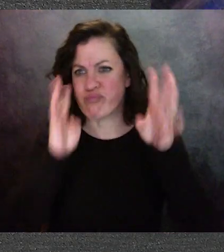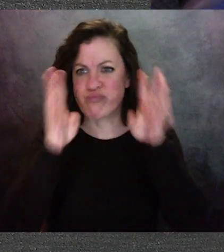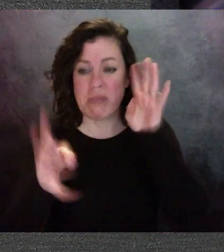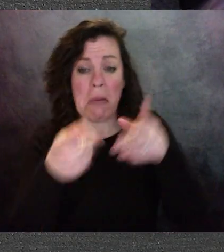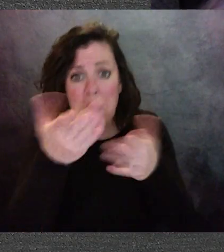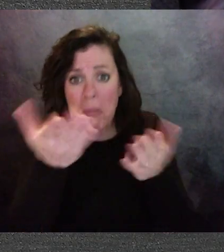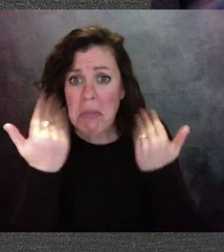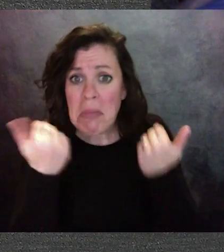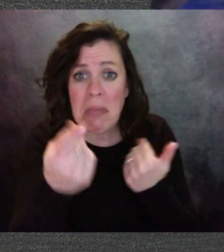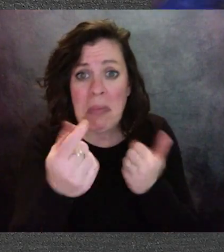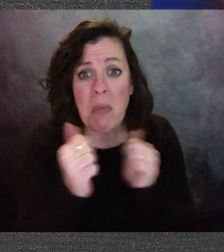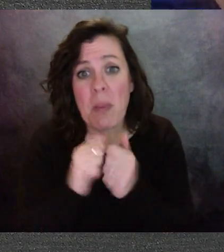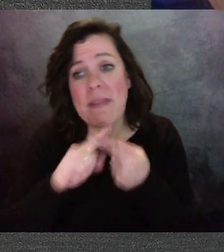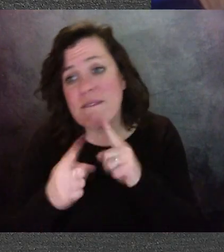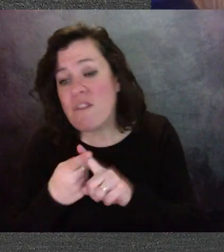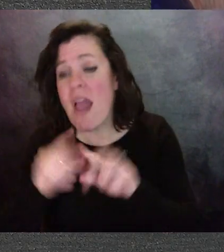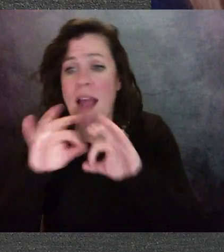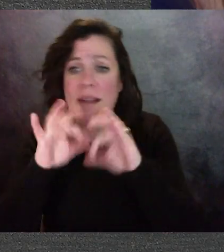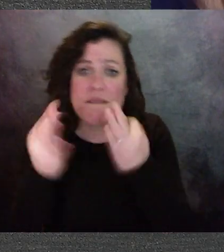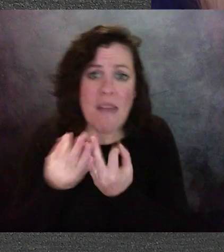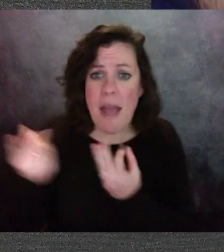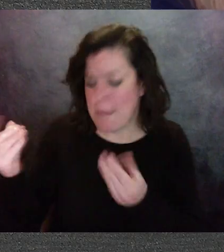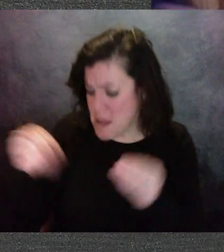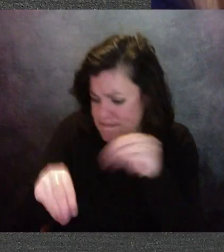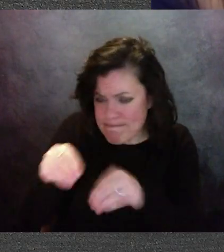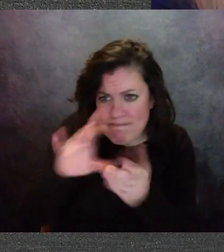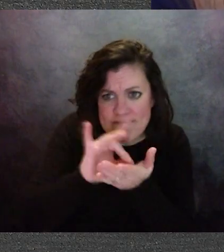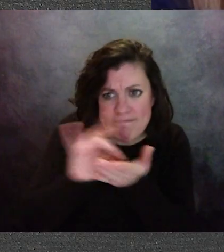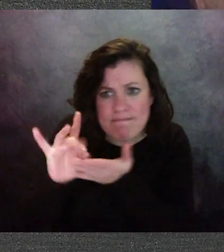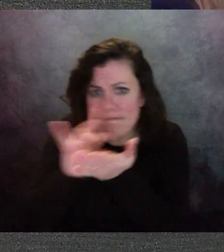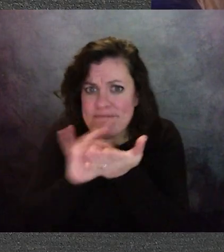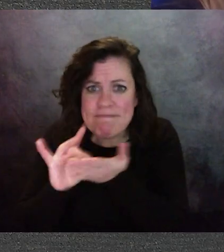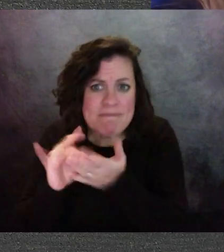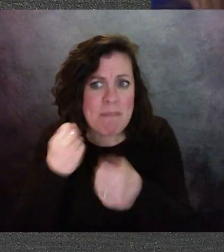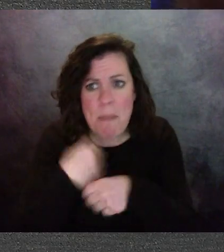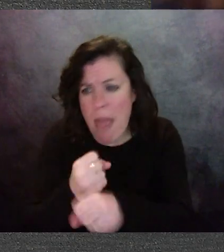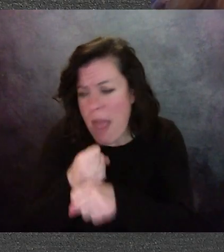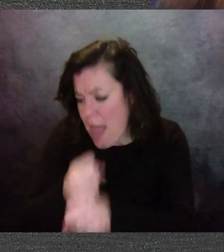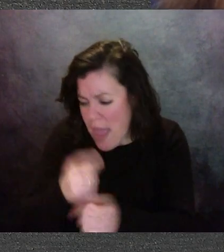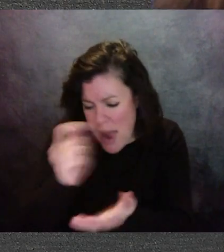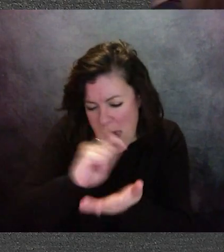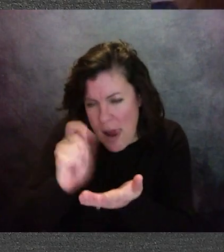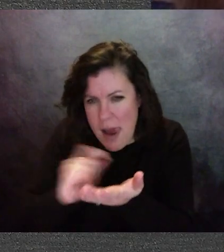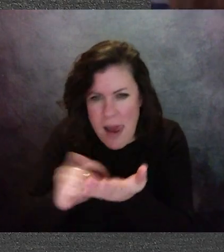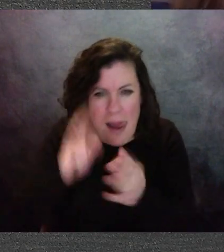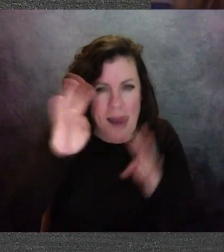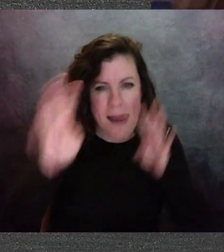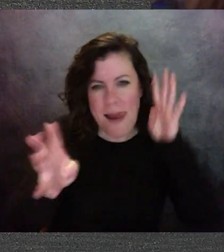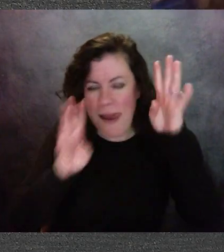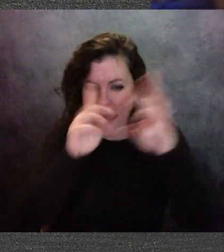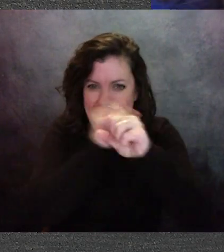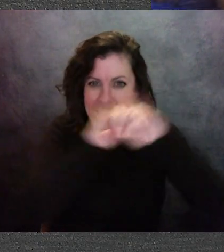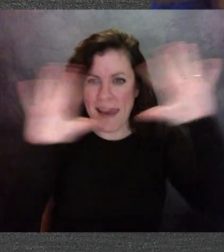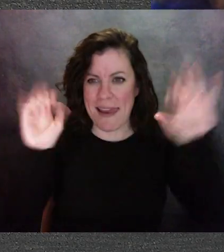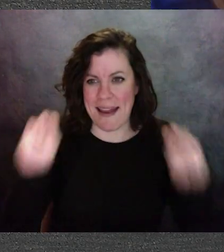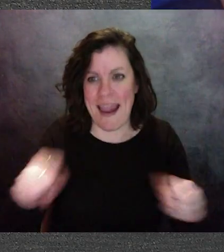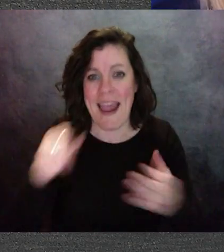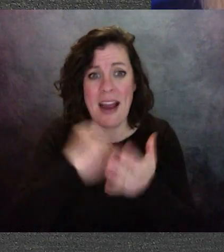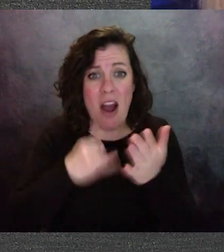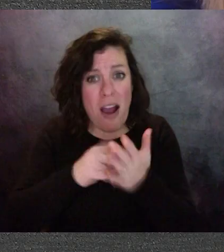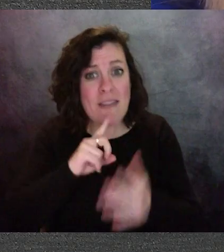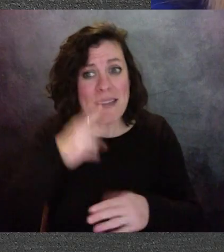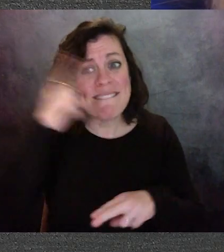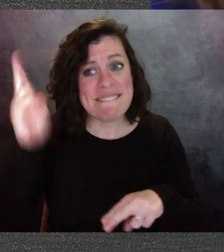in your family and to see what they come up with that might be different than what your imagination comes up with. I think it would be fun to do one